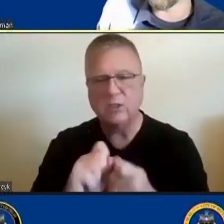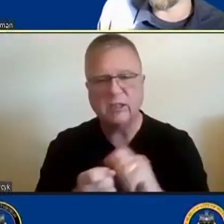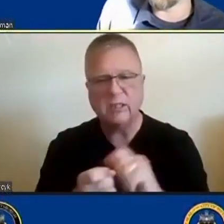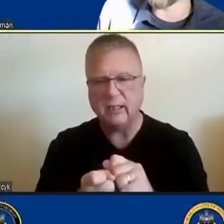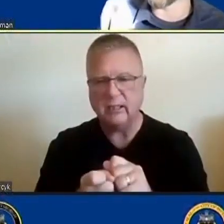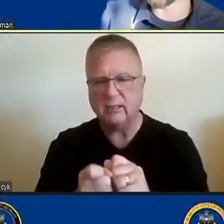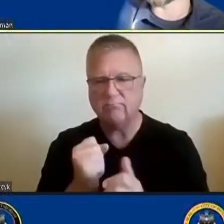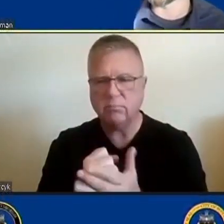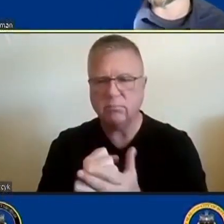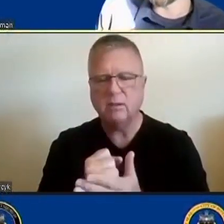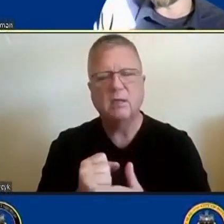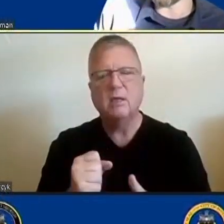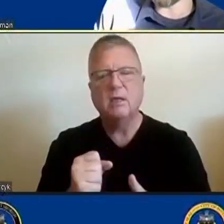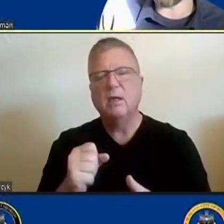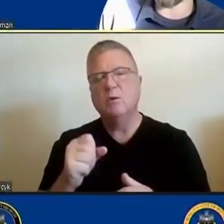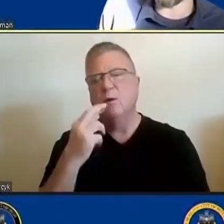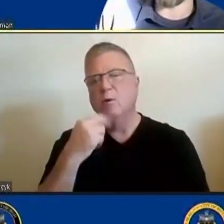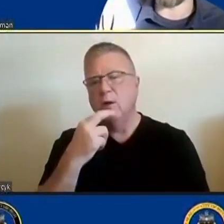are